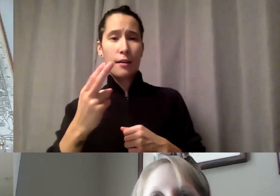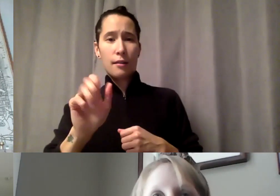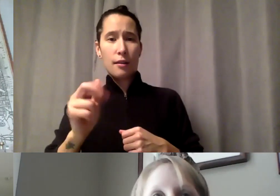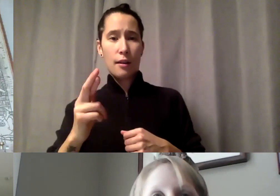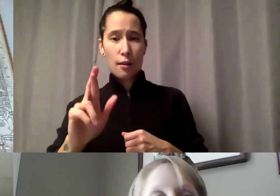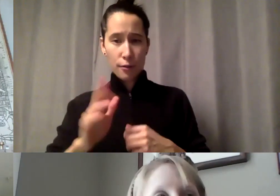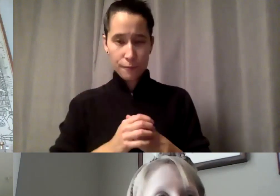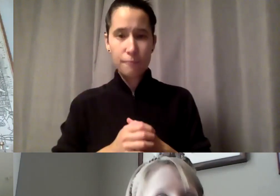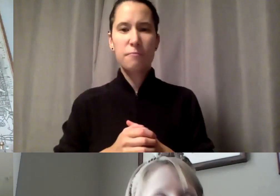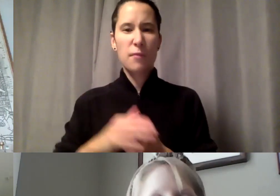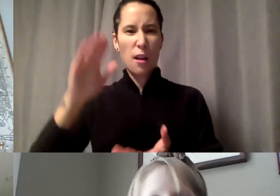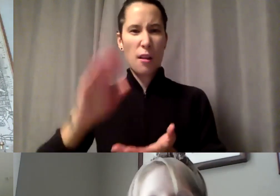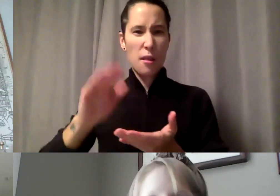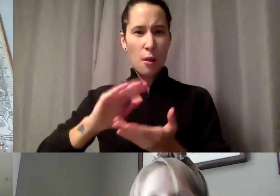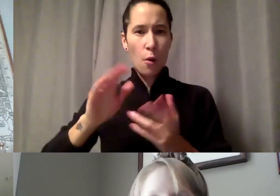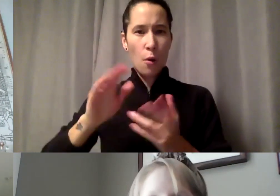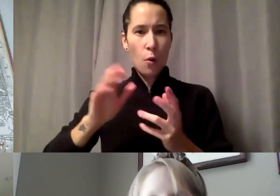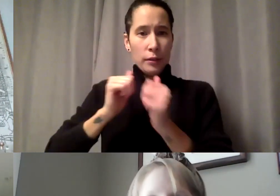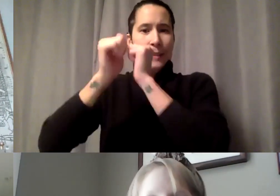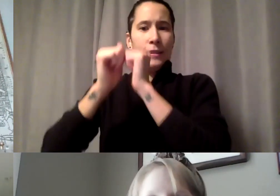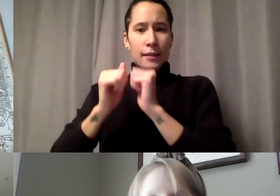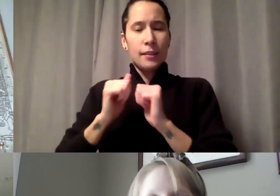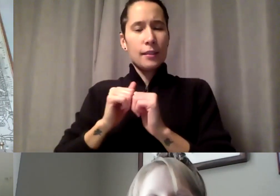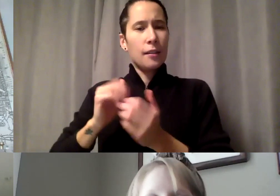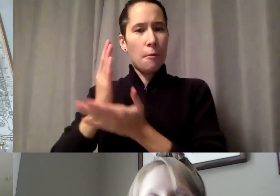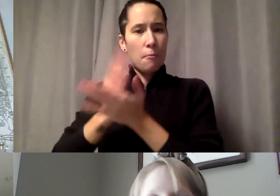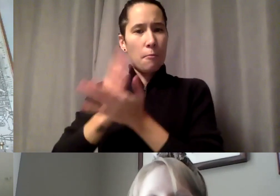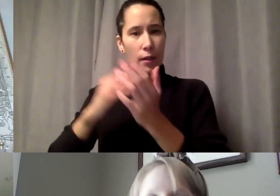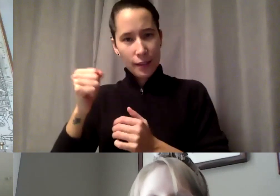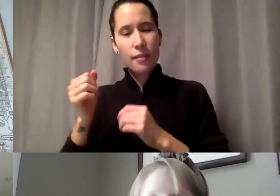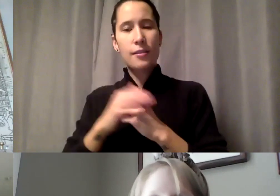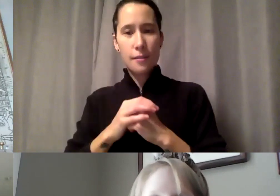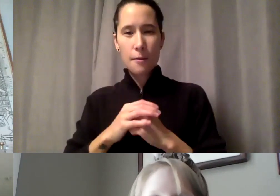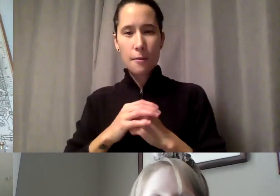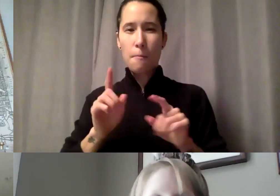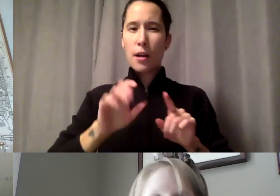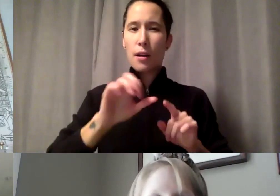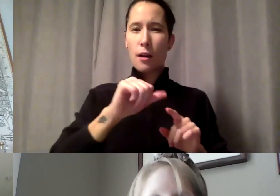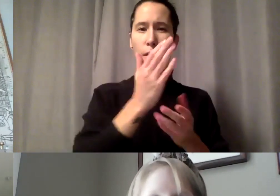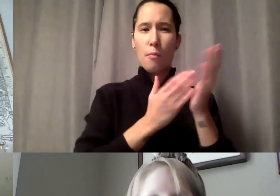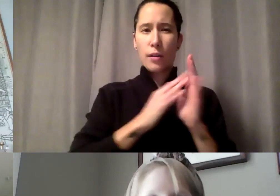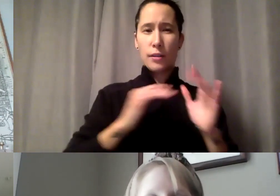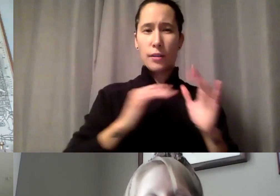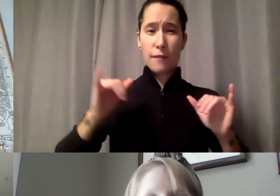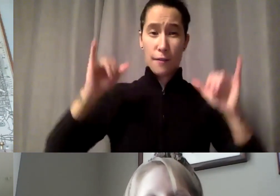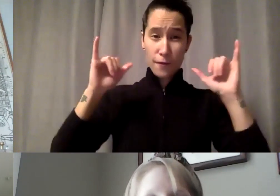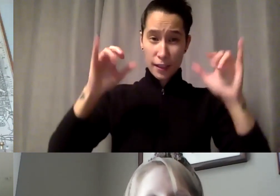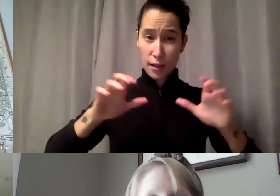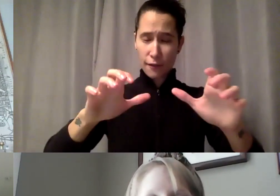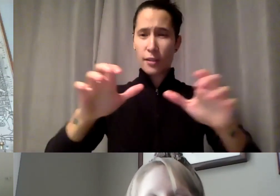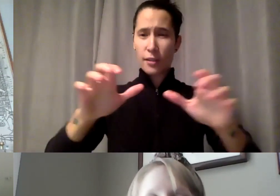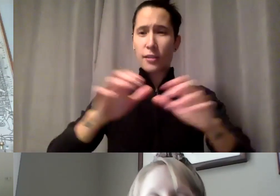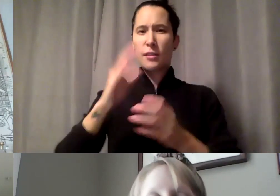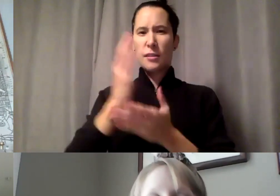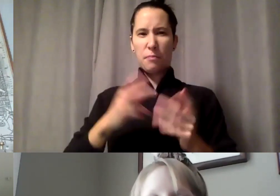the low intensity aspect is one thing, but some of the other qualities of the fitness activities that have been called out are that there